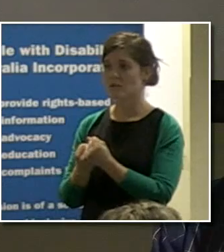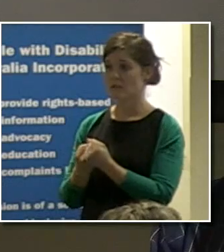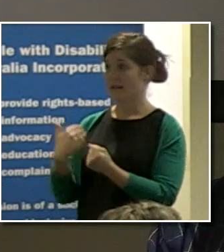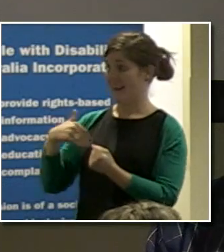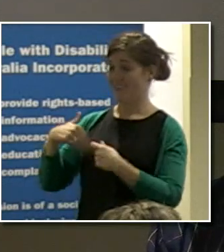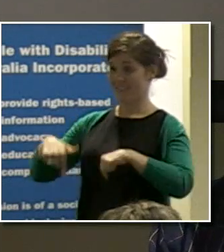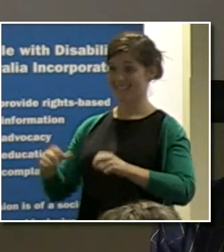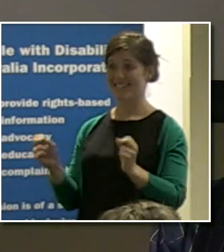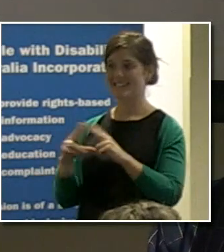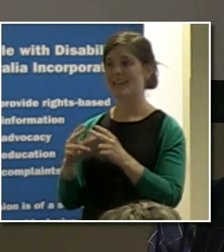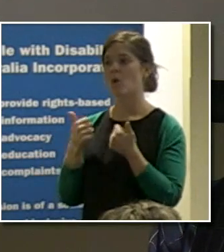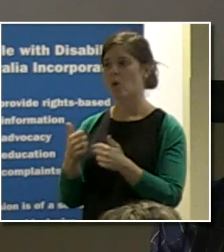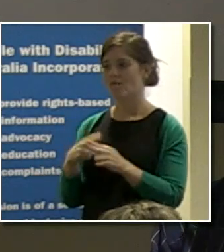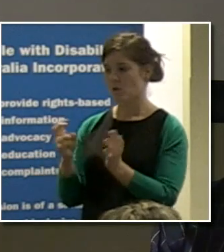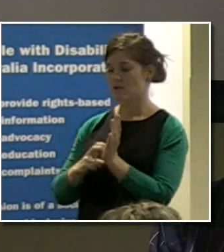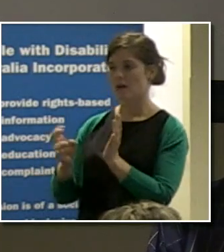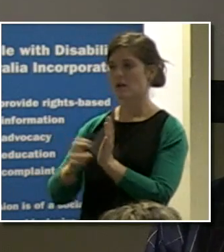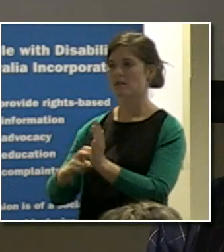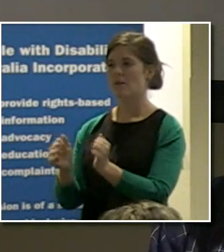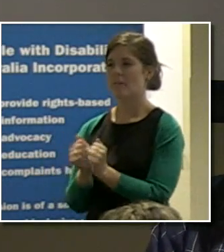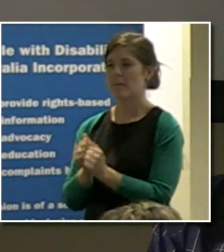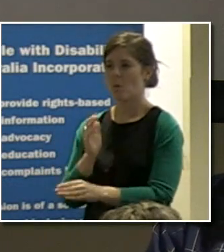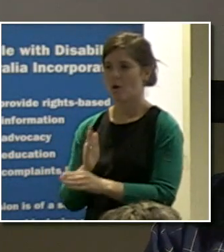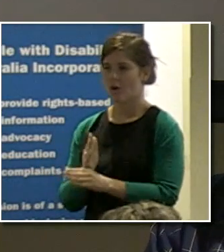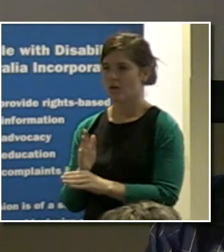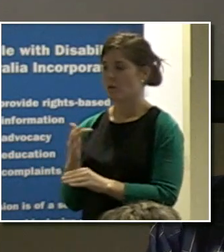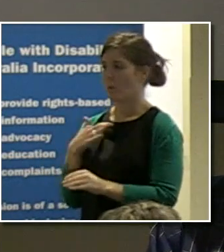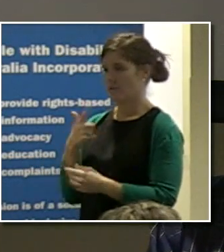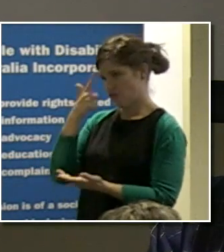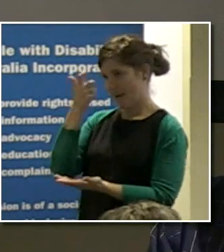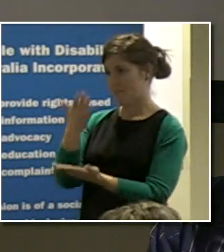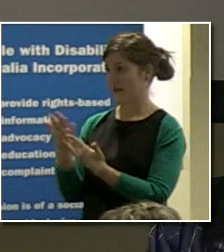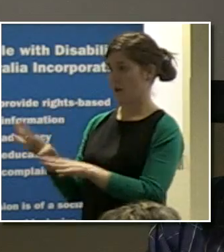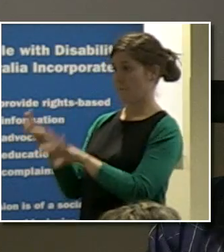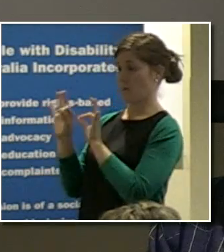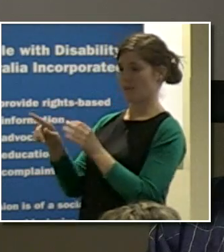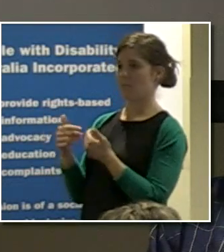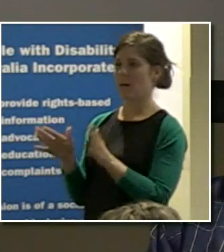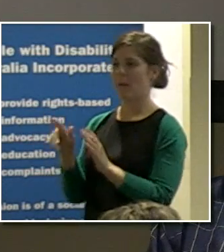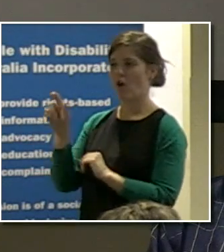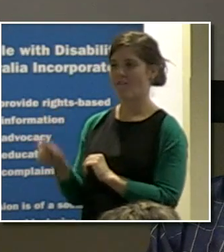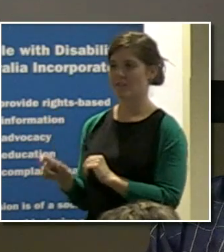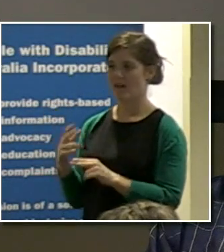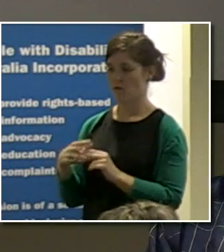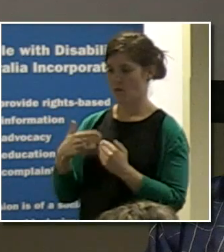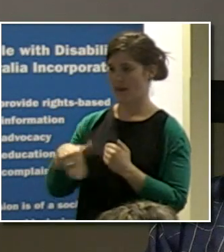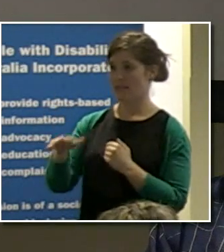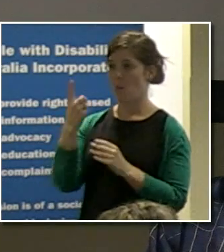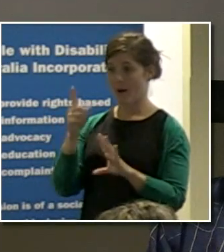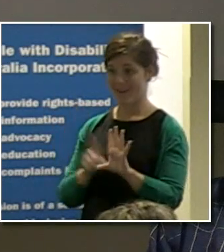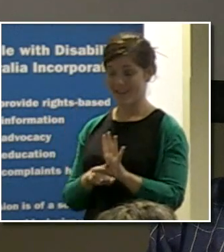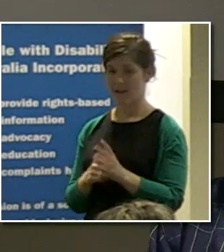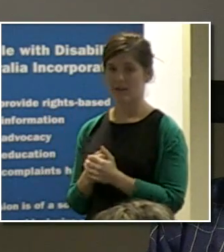is handy for signing documents, be appointed our public officer for the next year.